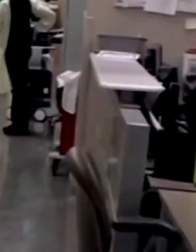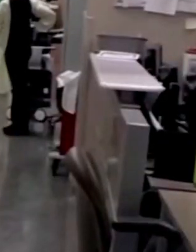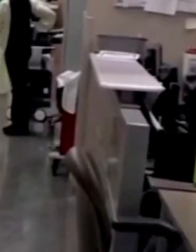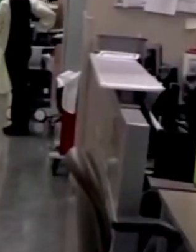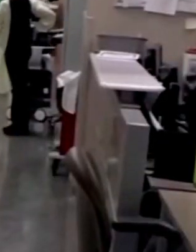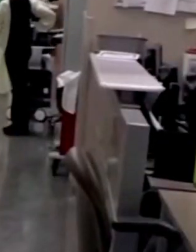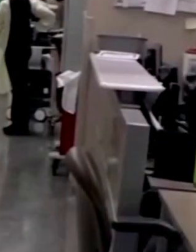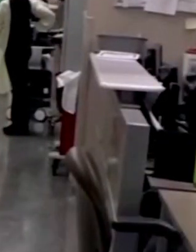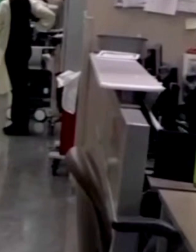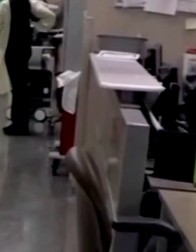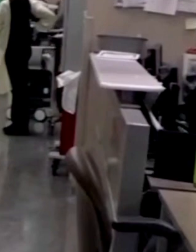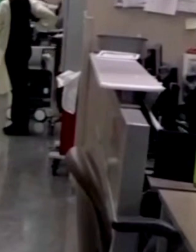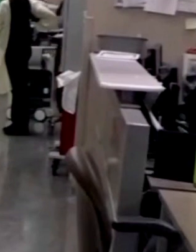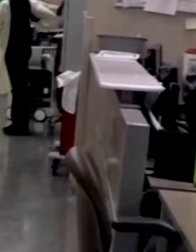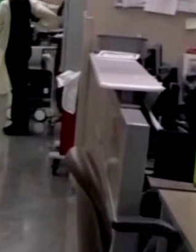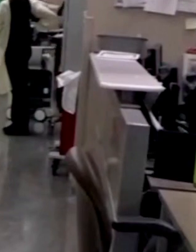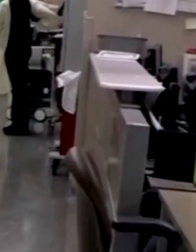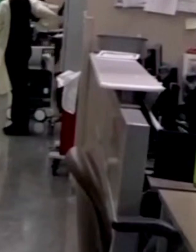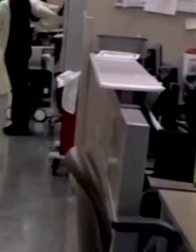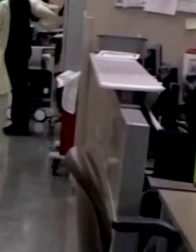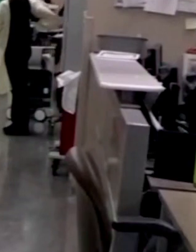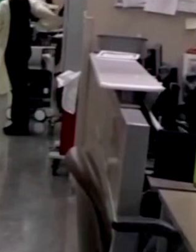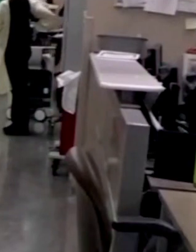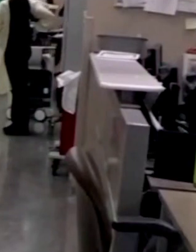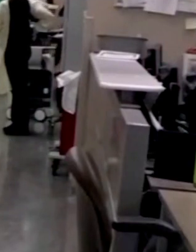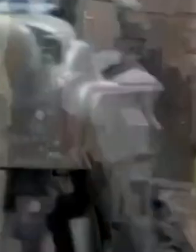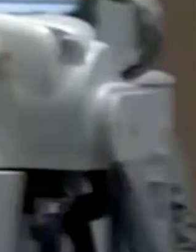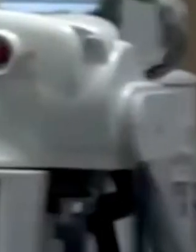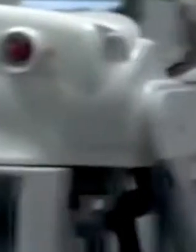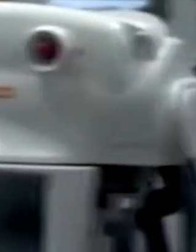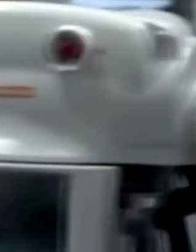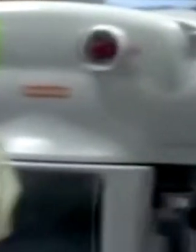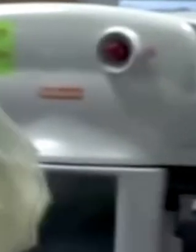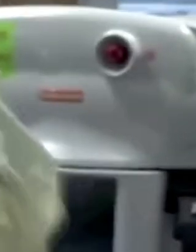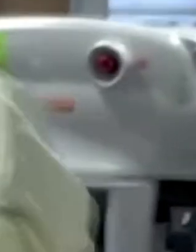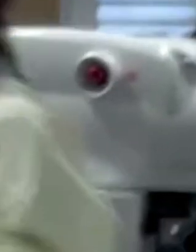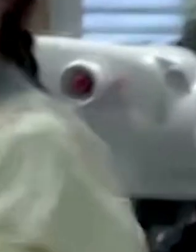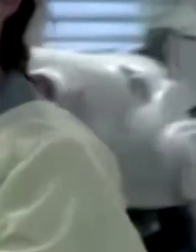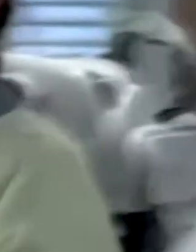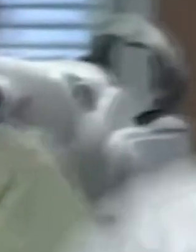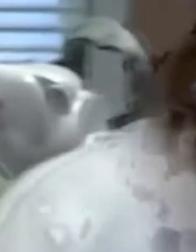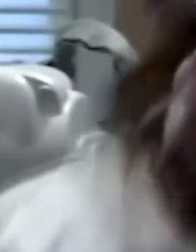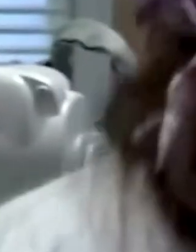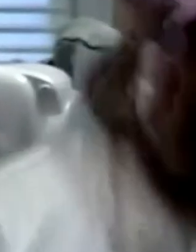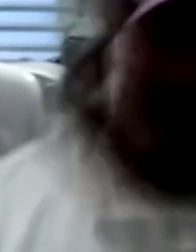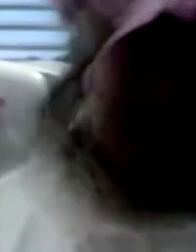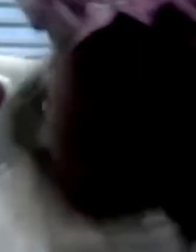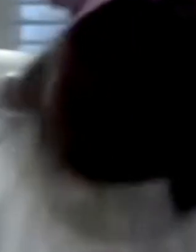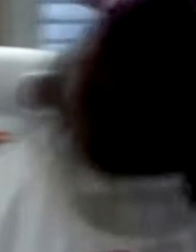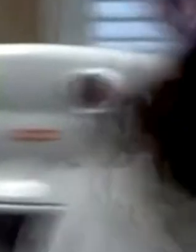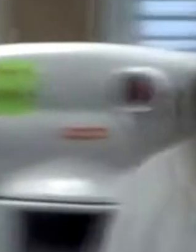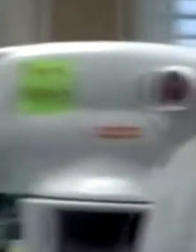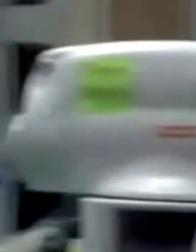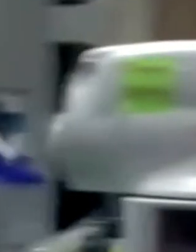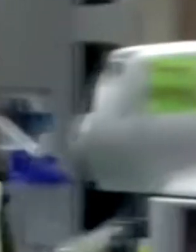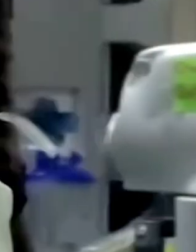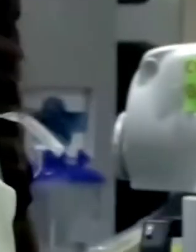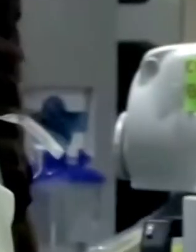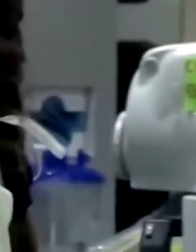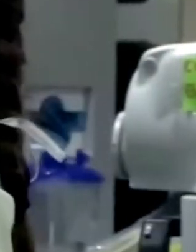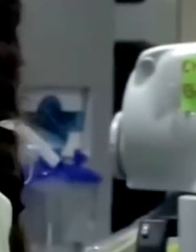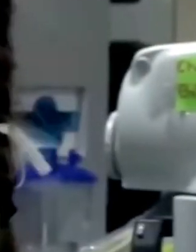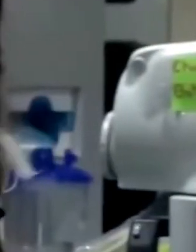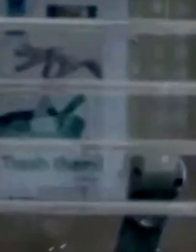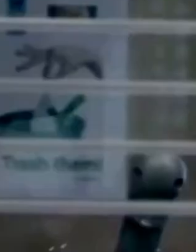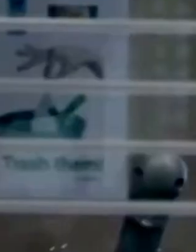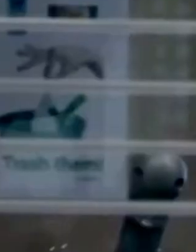first increase after declining numbers for 9 weeks straight. 30 out of 50 states reported more new infections in the